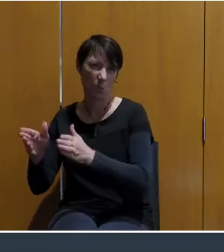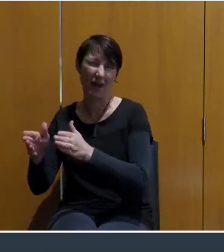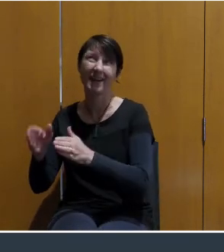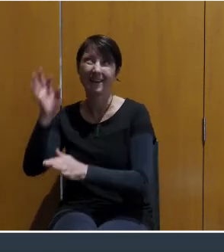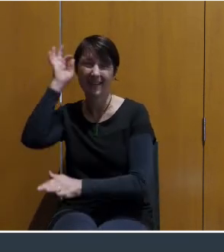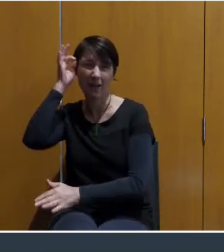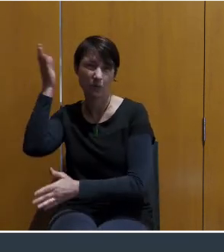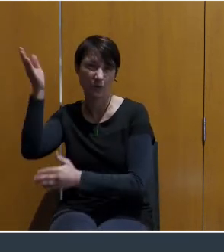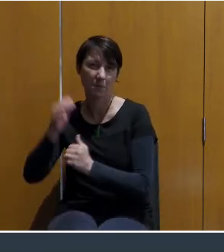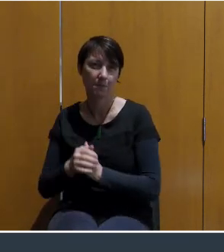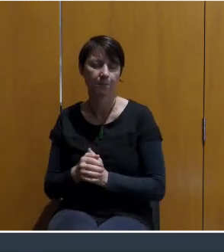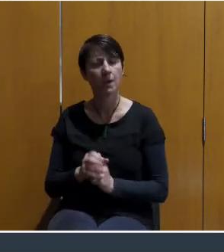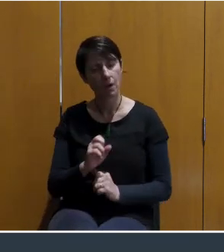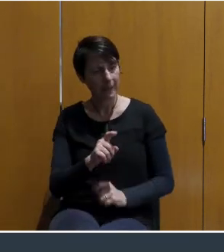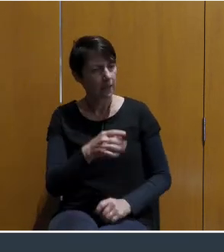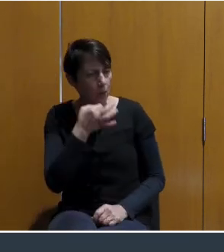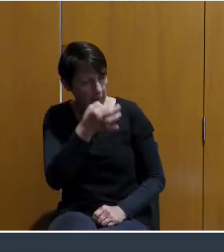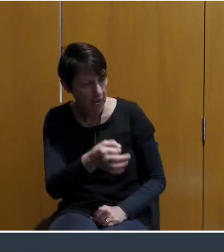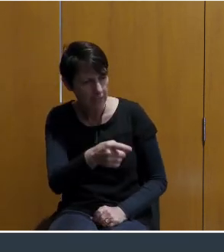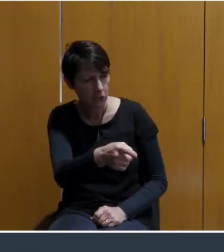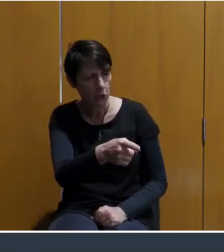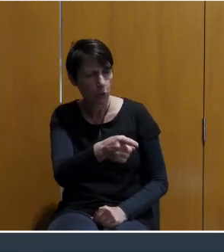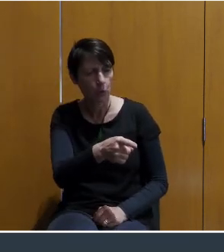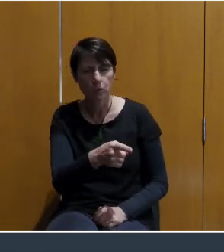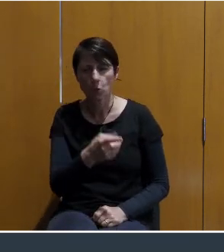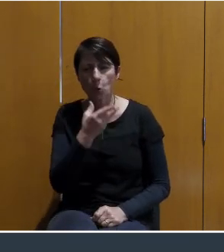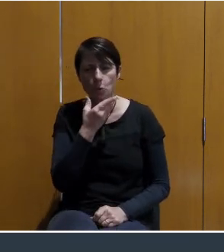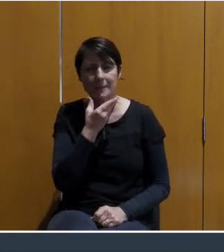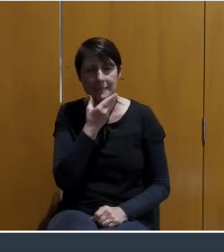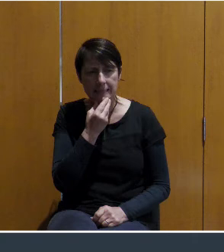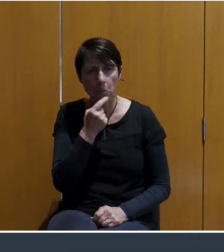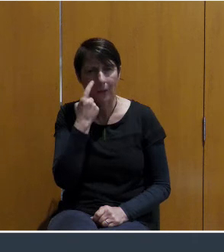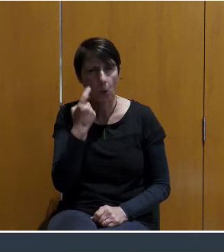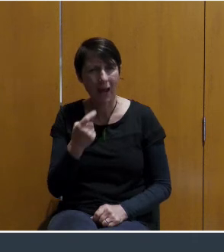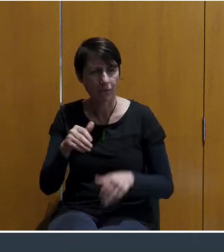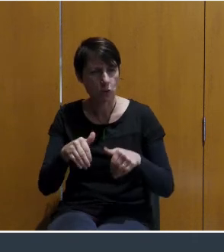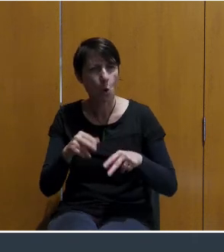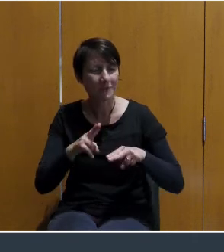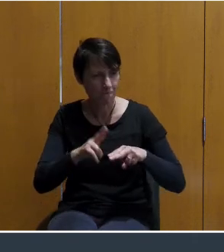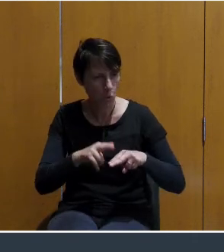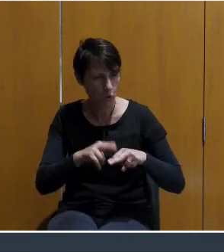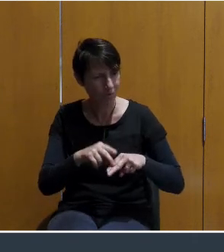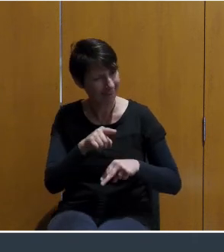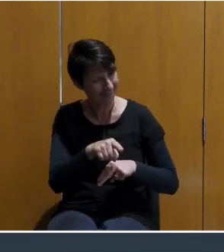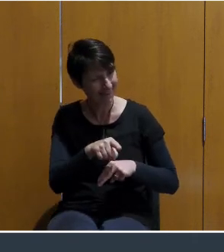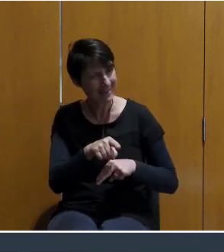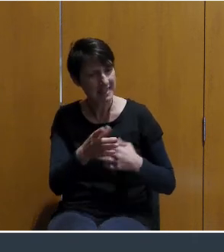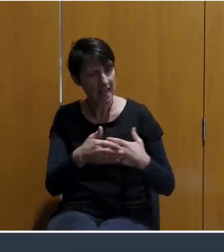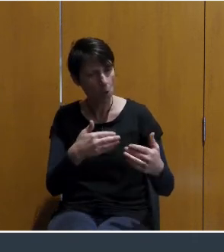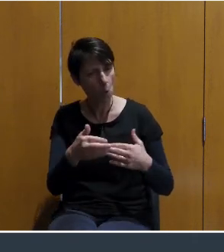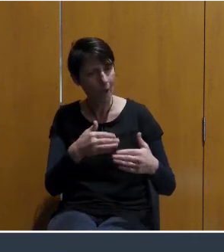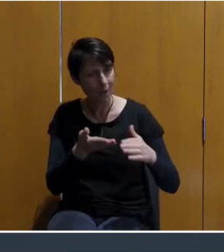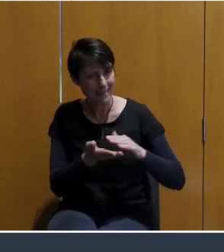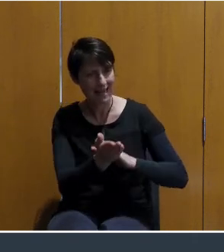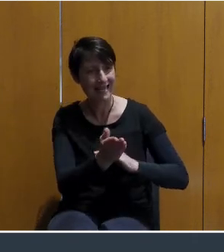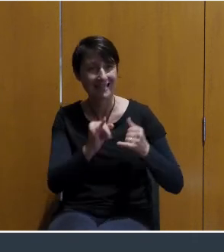situations, would that typically be organised through the SPCA, or are there other organisations as